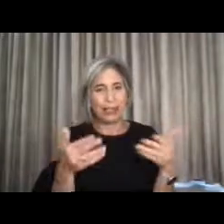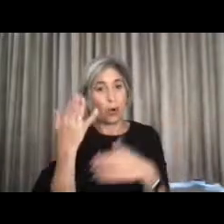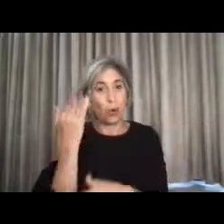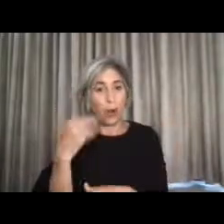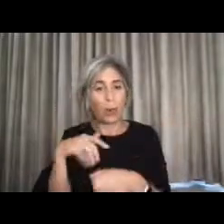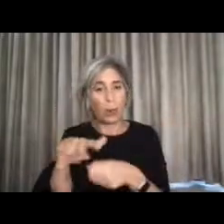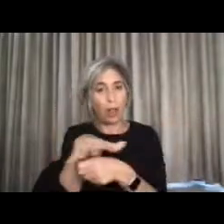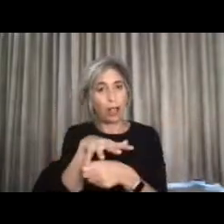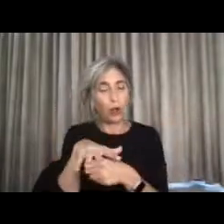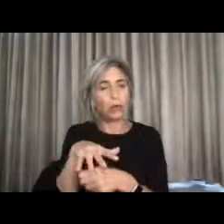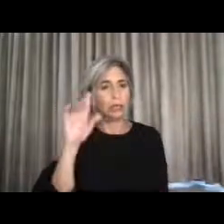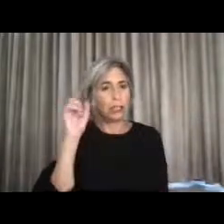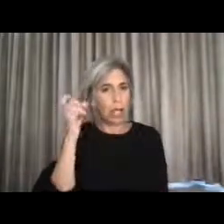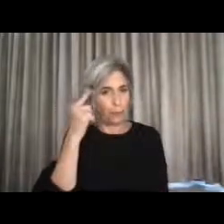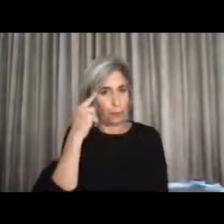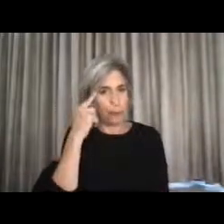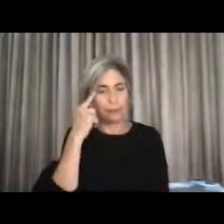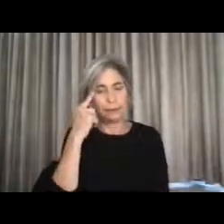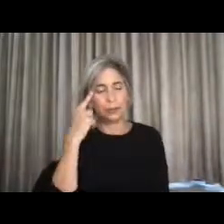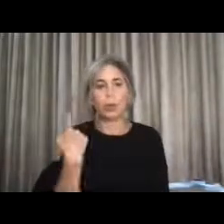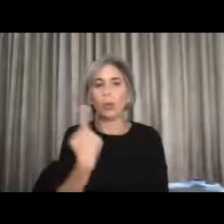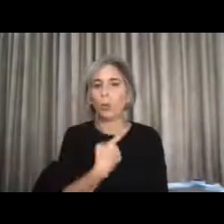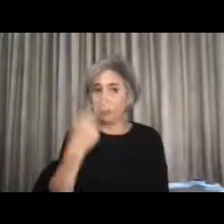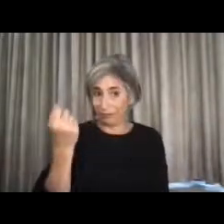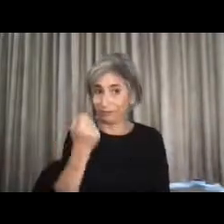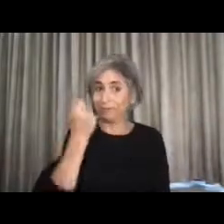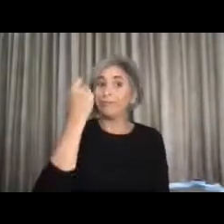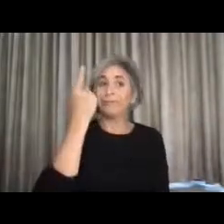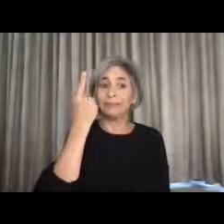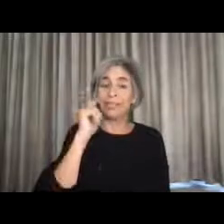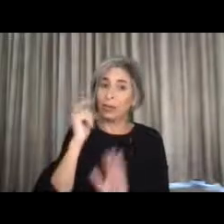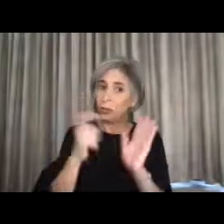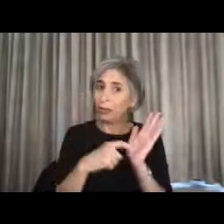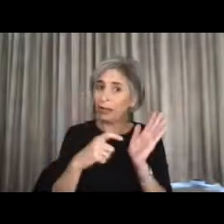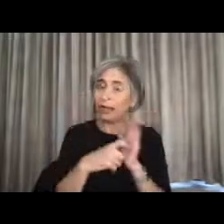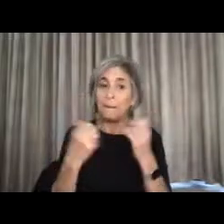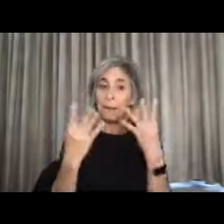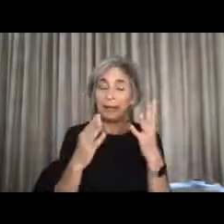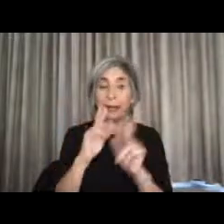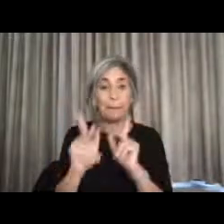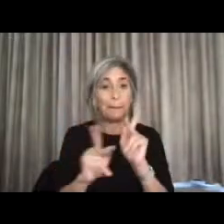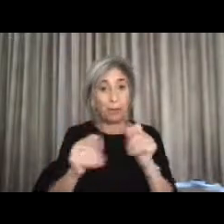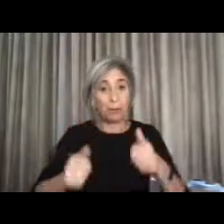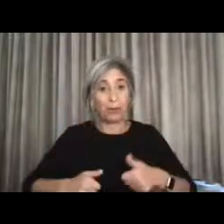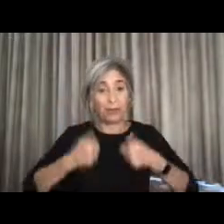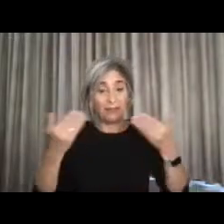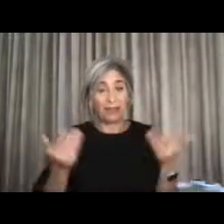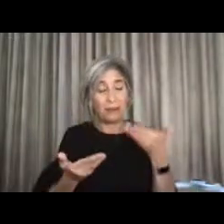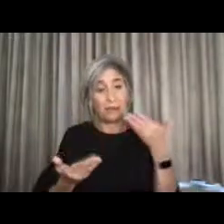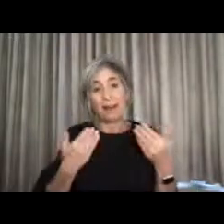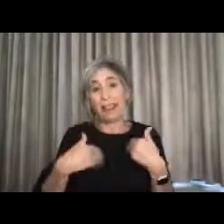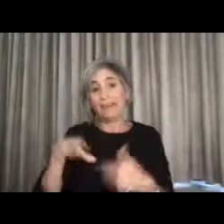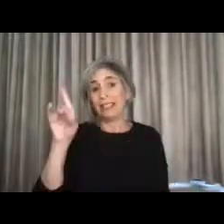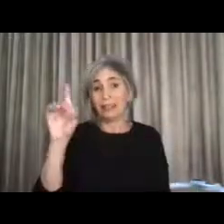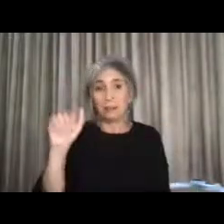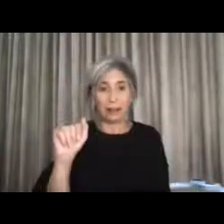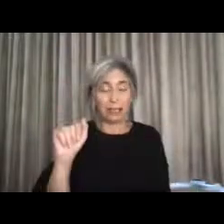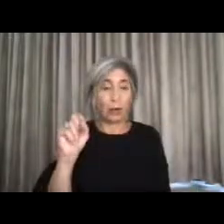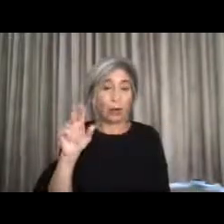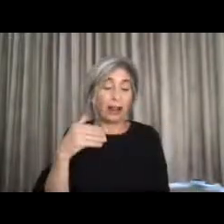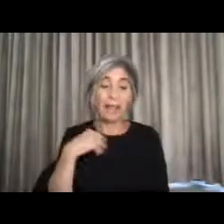local municipality. So we do understand and recognize that many of our residents might have a disability or have